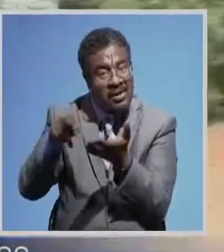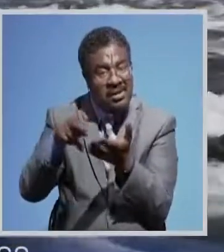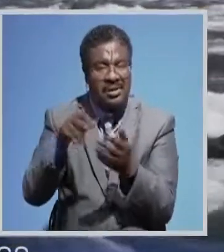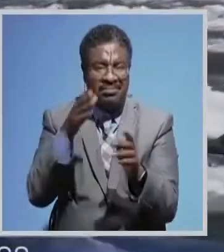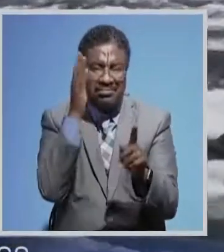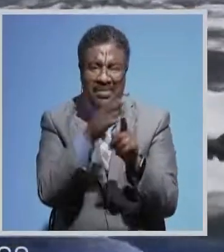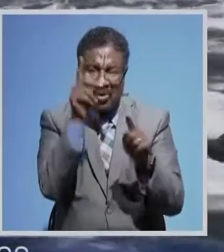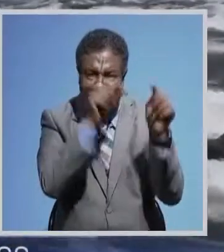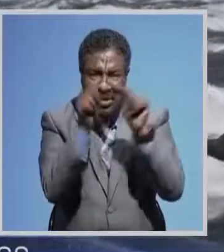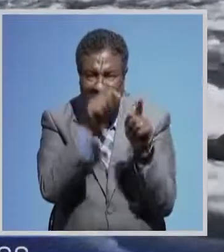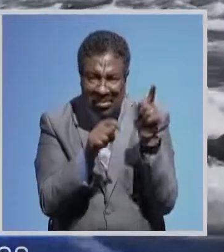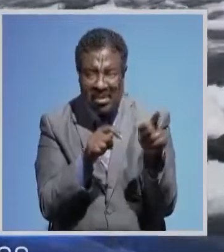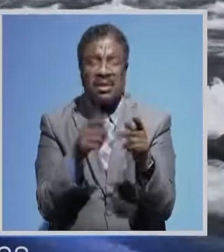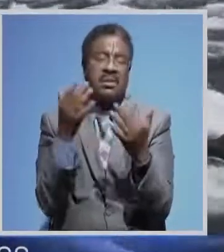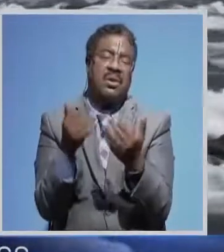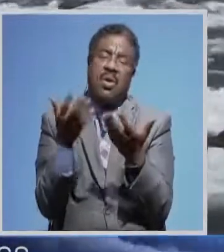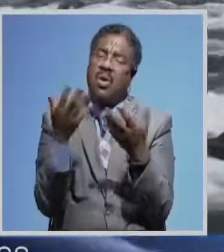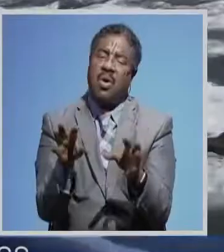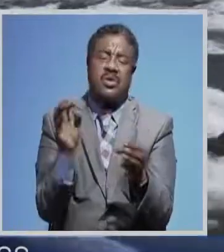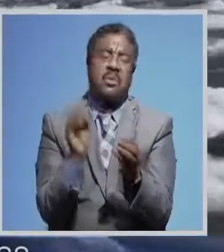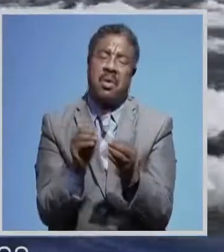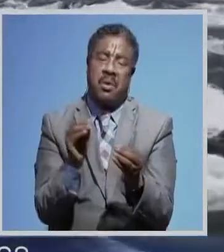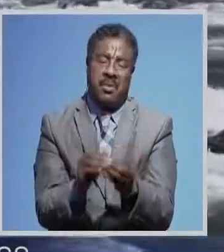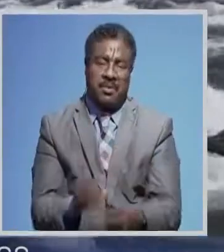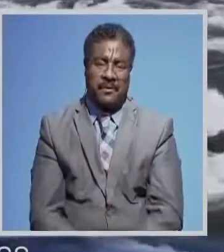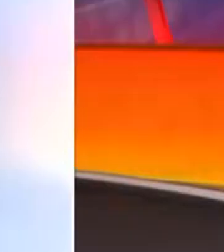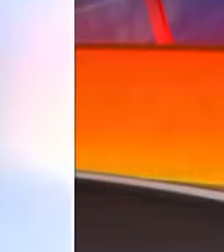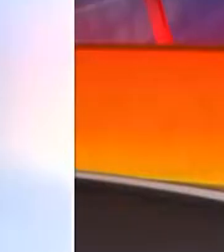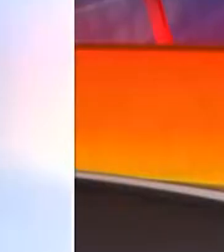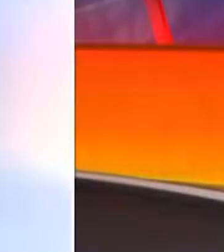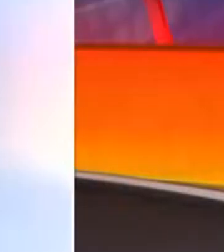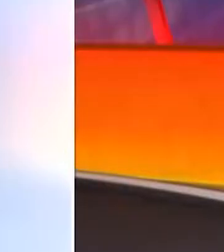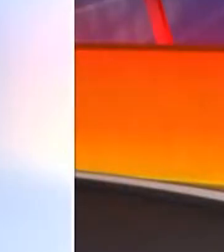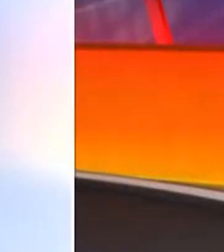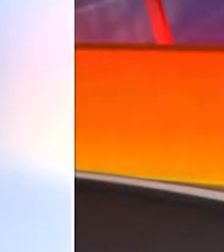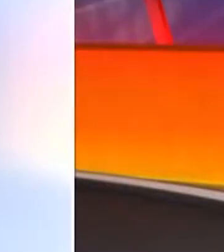firms. Justin Akaklubelwa, ZNBC News, Livingstone.